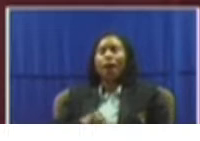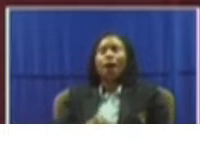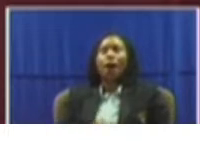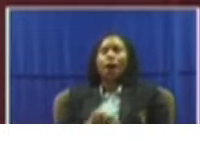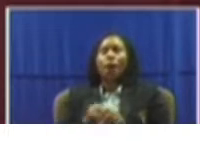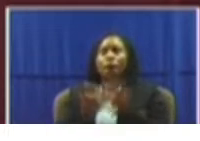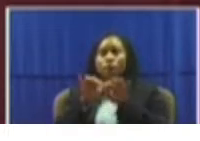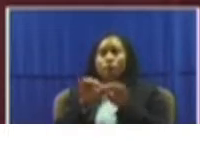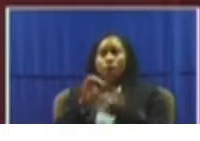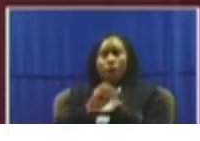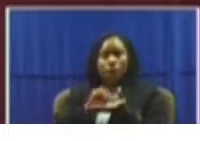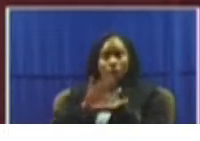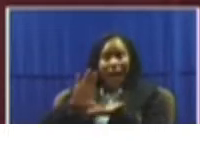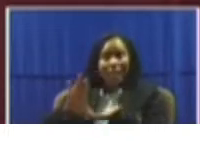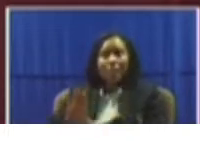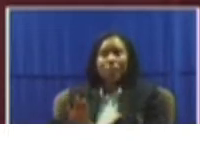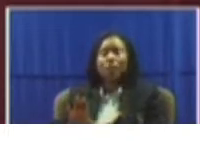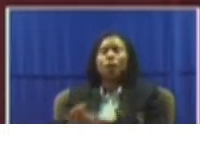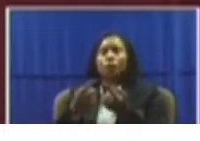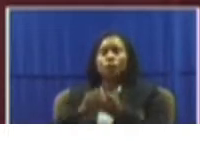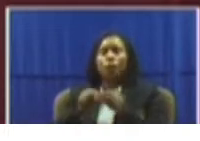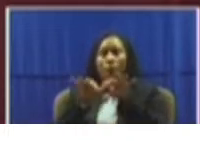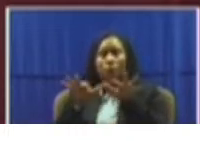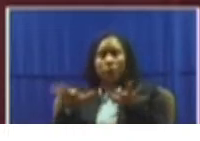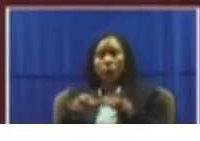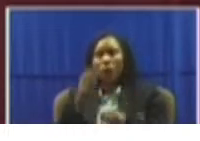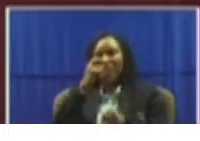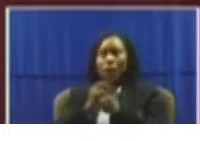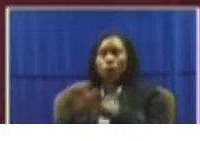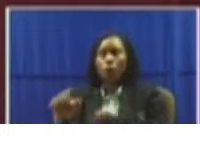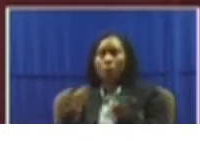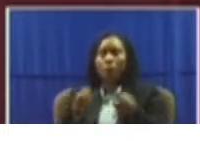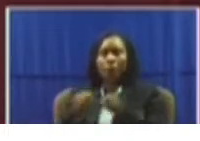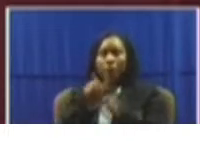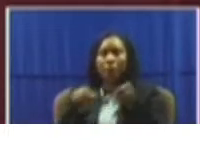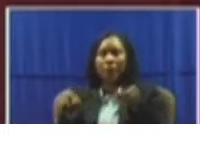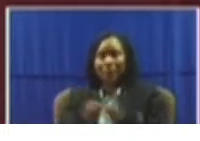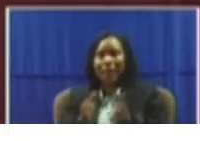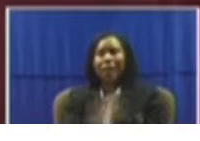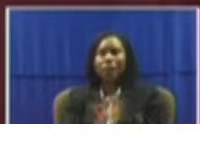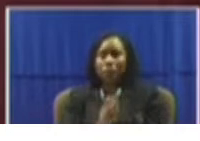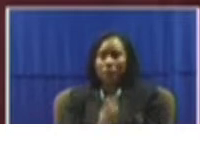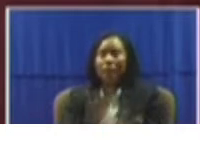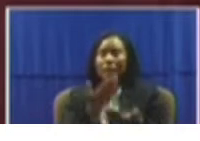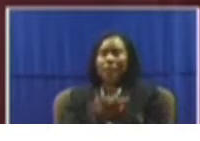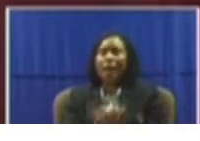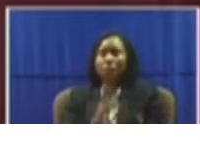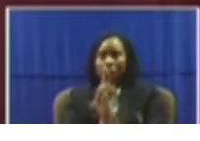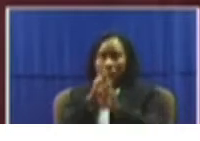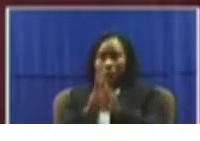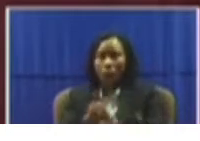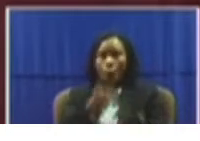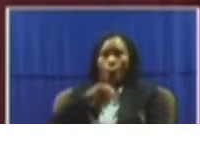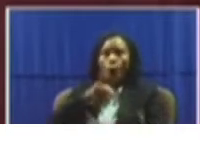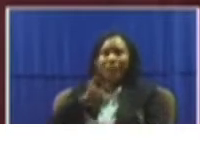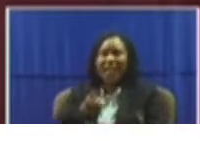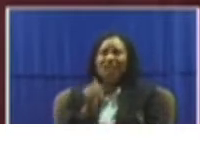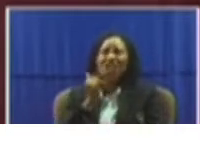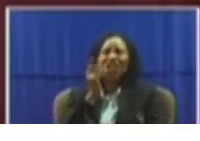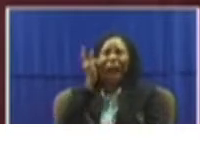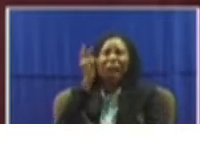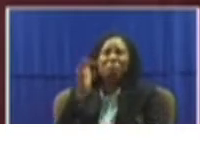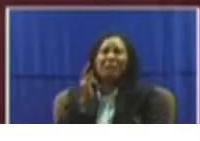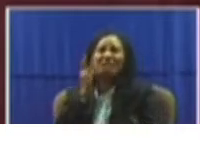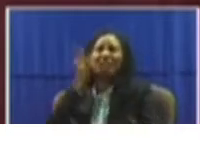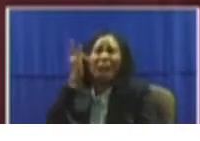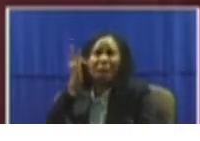to populate key institutions with people who were going to comply with orders. Shame, shame, shame